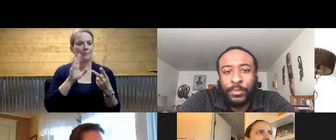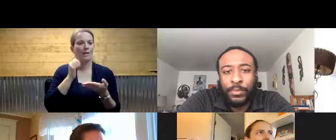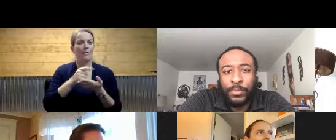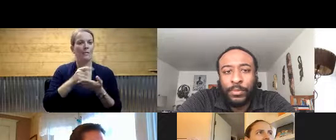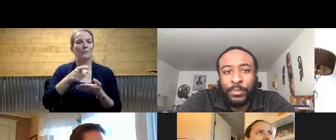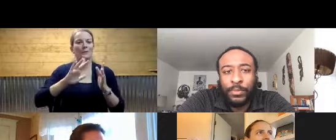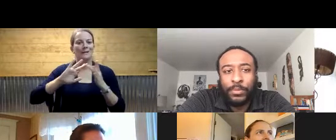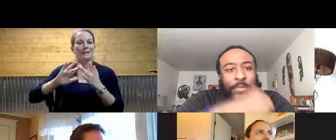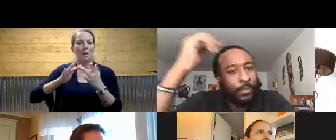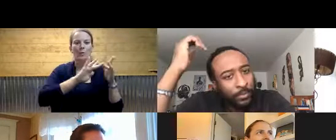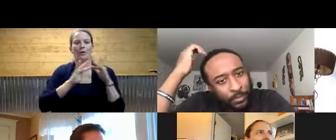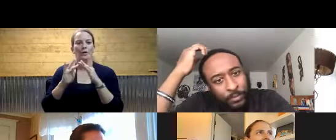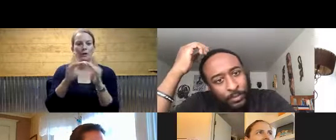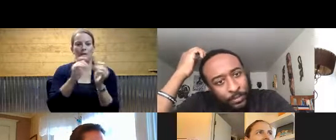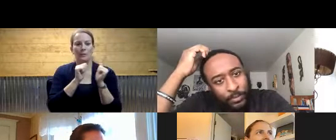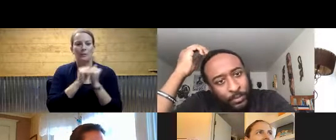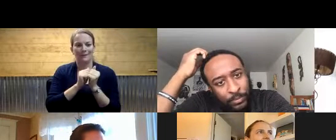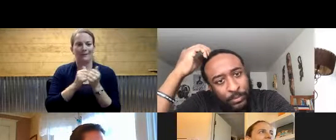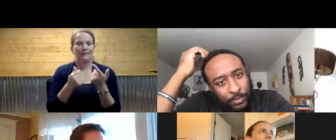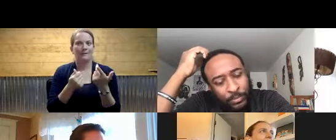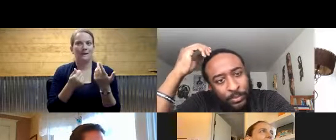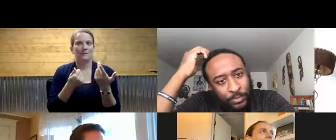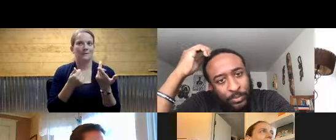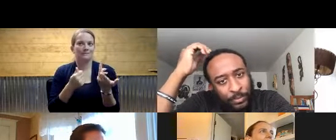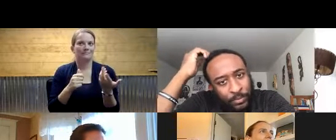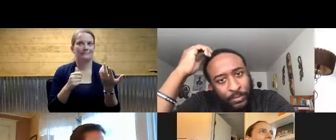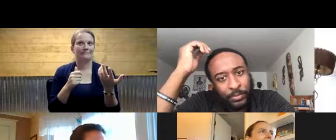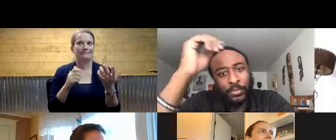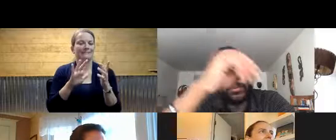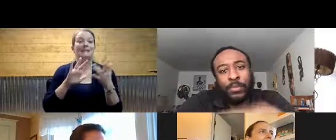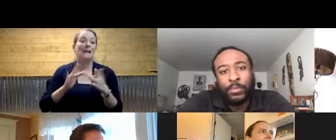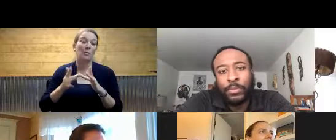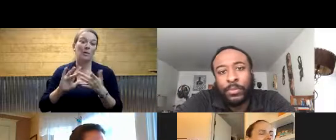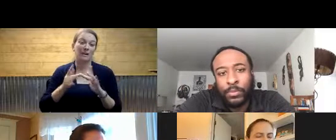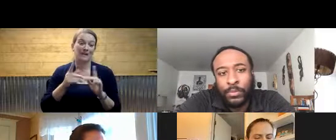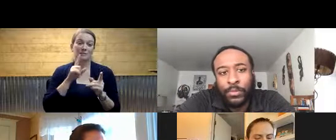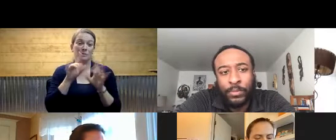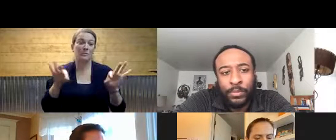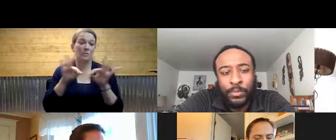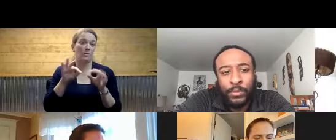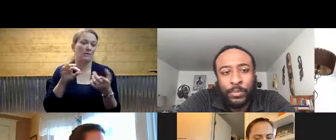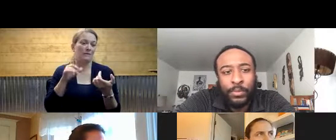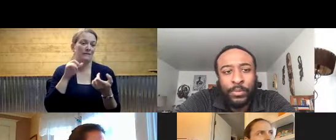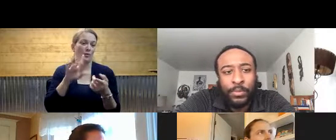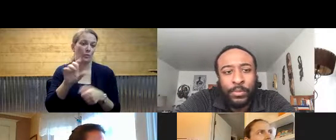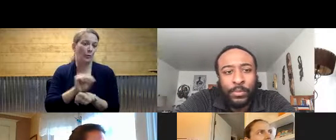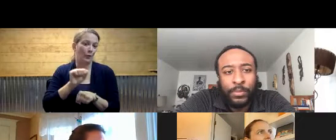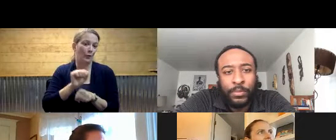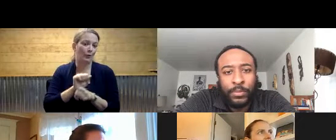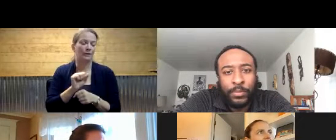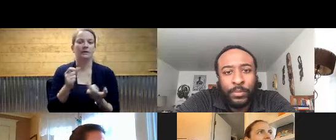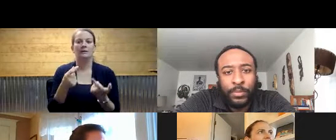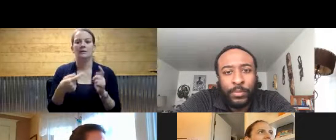with just it just helps you out in the long run to network with people from your field. So for example, I was part of this club